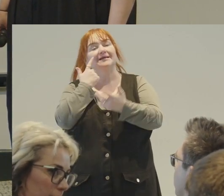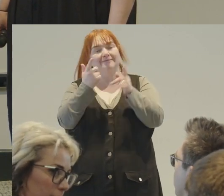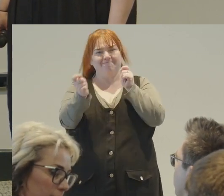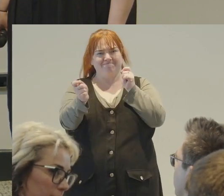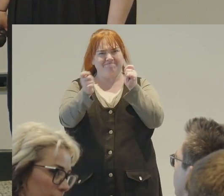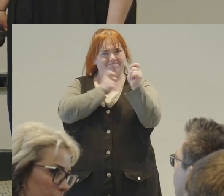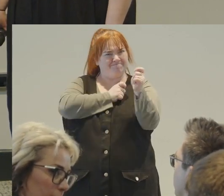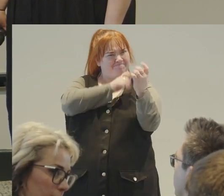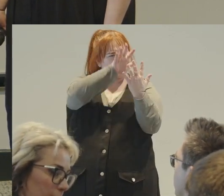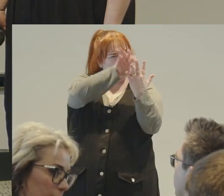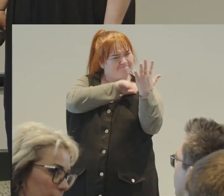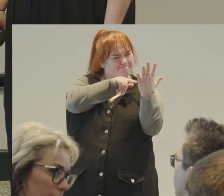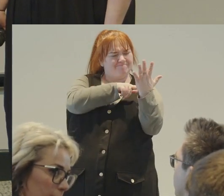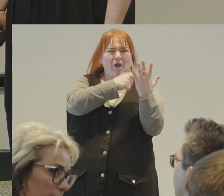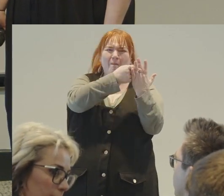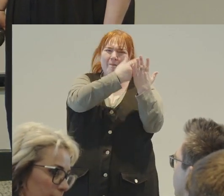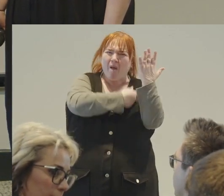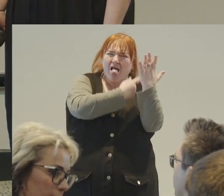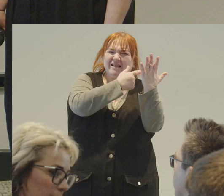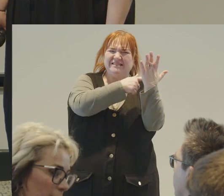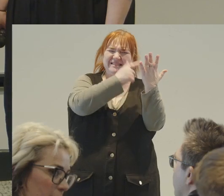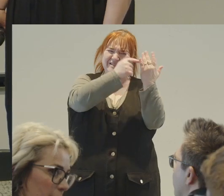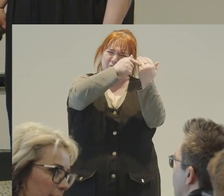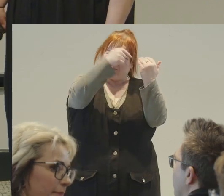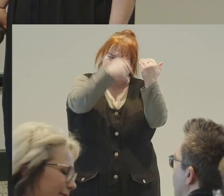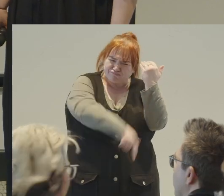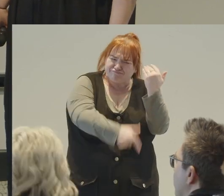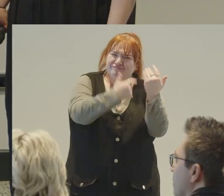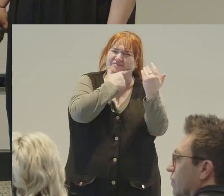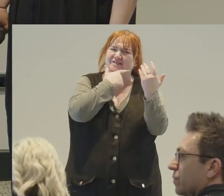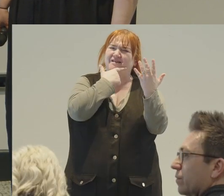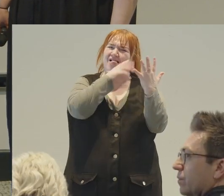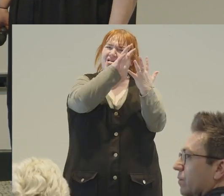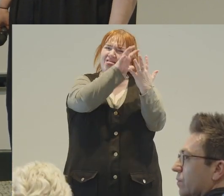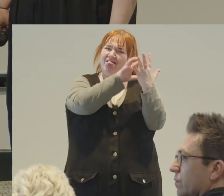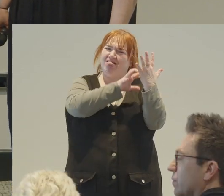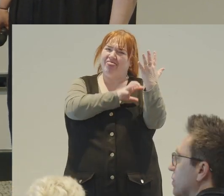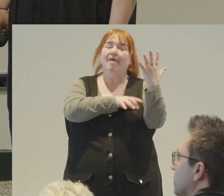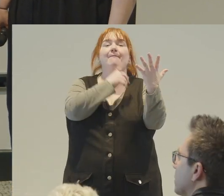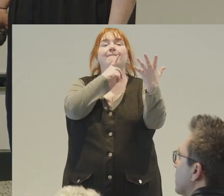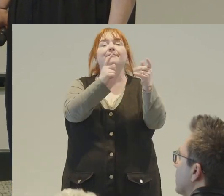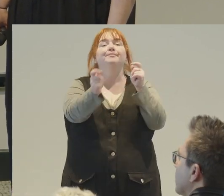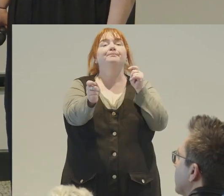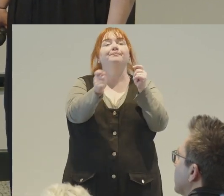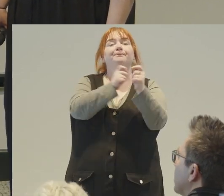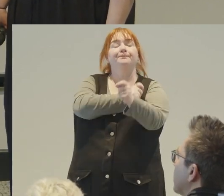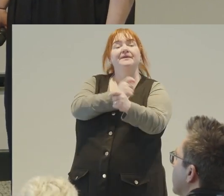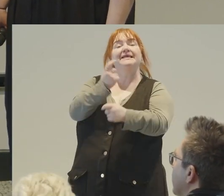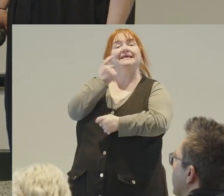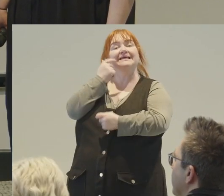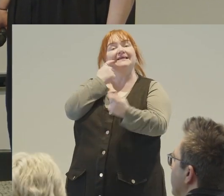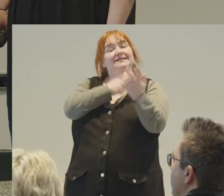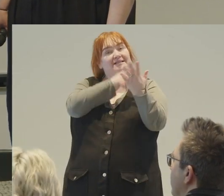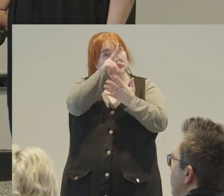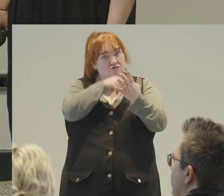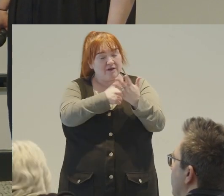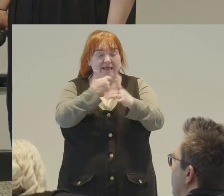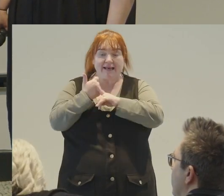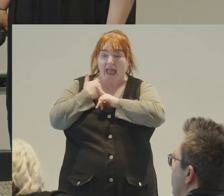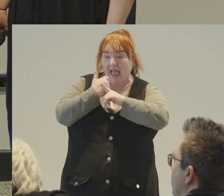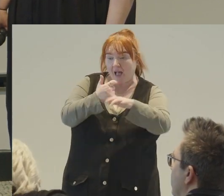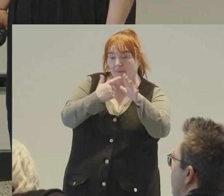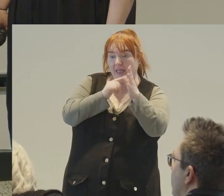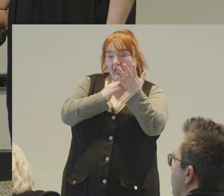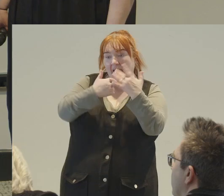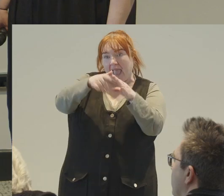to spend time together dissecting the language that was in all those documents. So I could be someone that